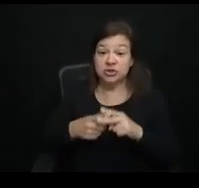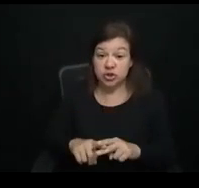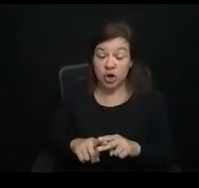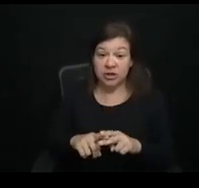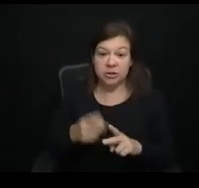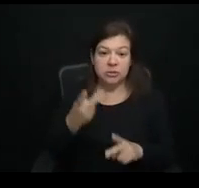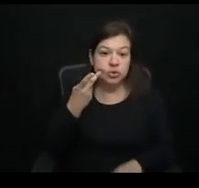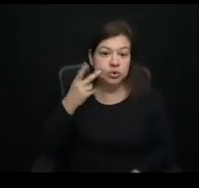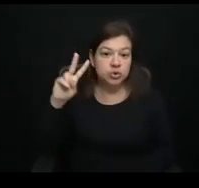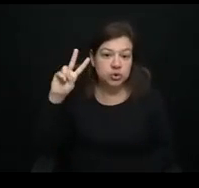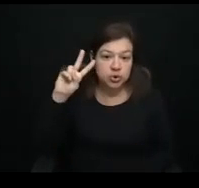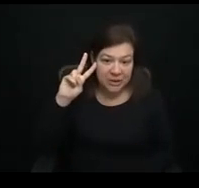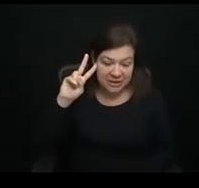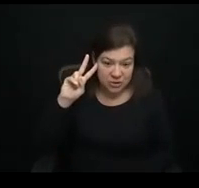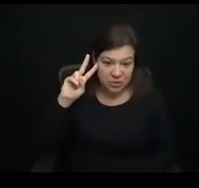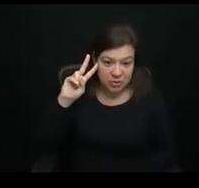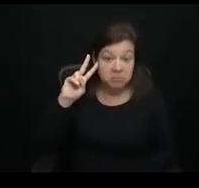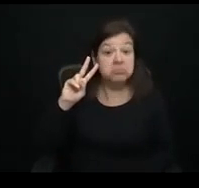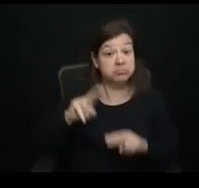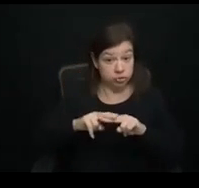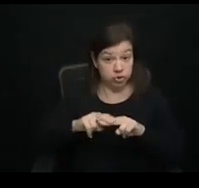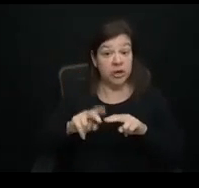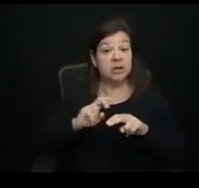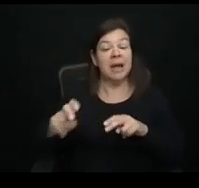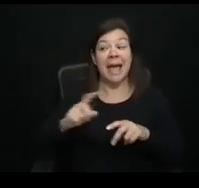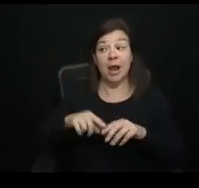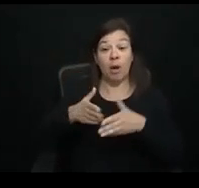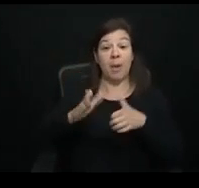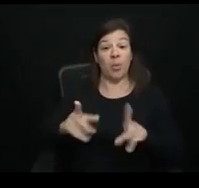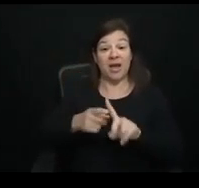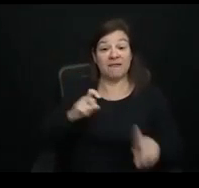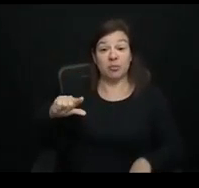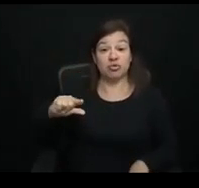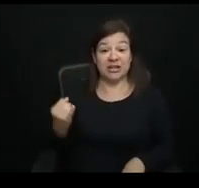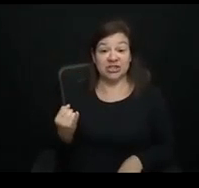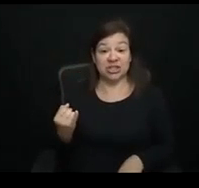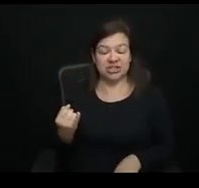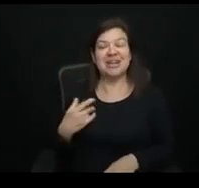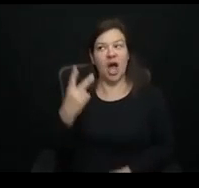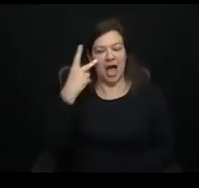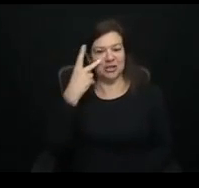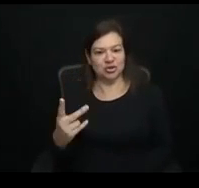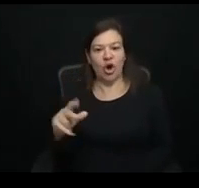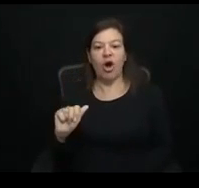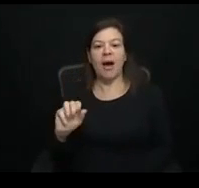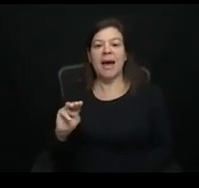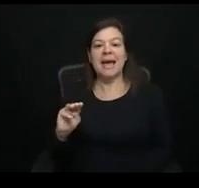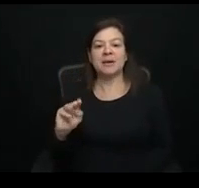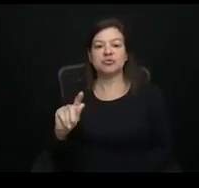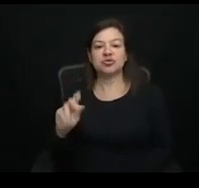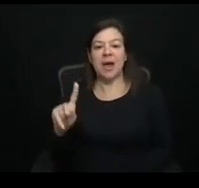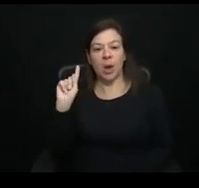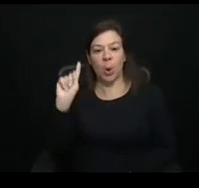2 days ago pretty regularly. And on my way up from Grand Junction this evening, we actually did see the Amtrak train headed to Grand Junction.